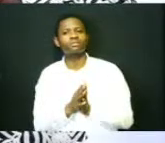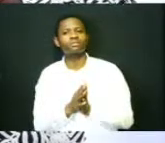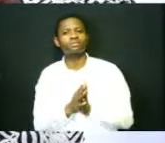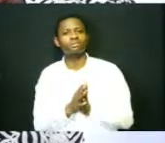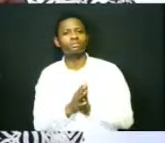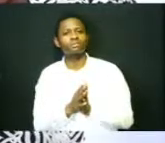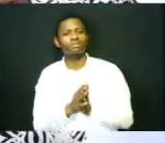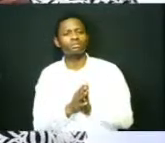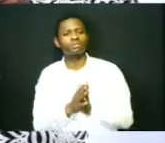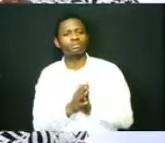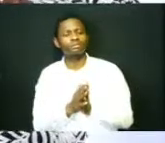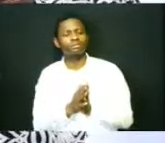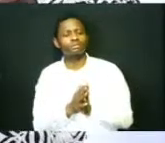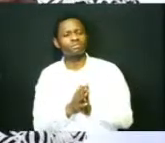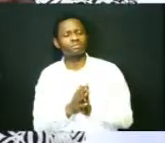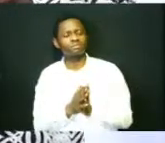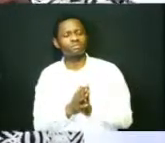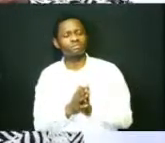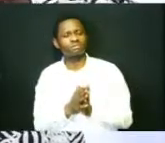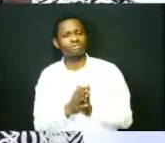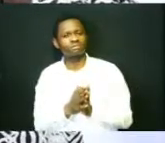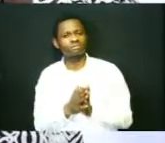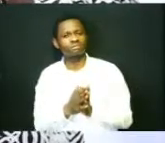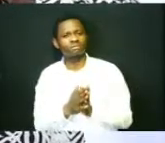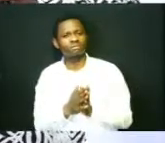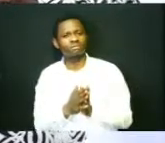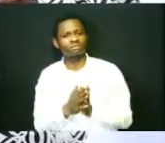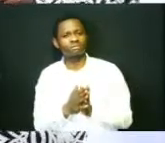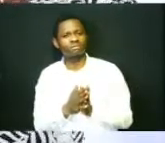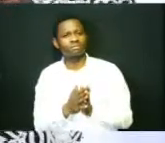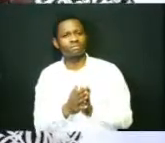because such a say, ma when in ye.